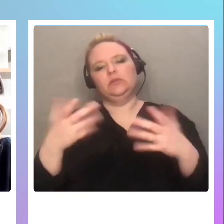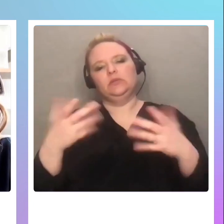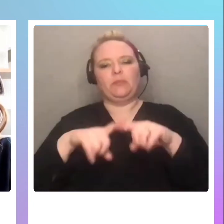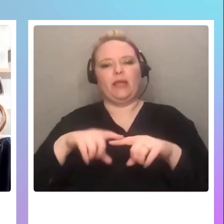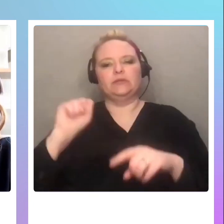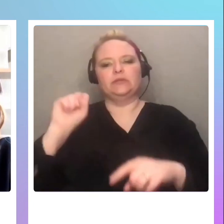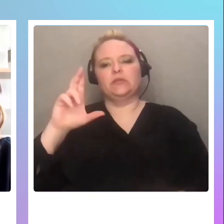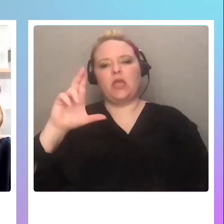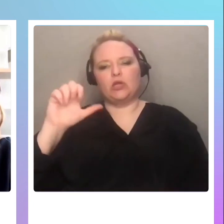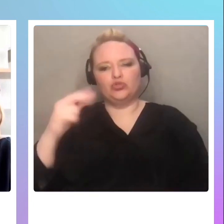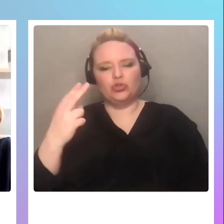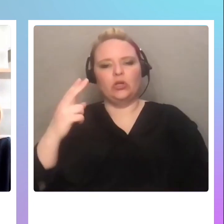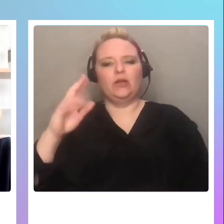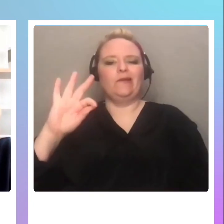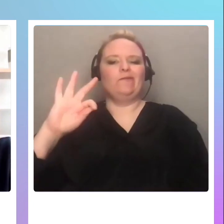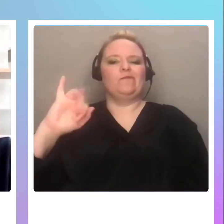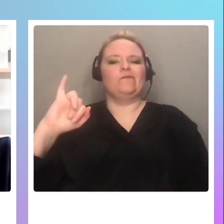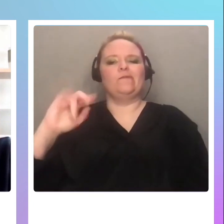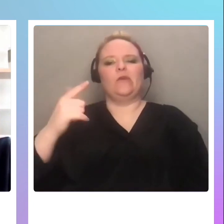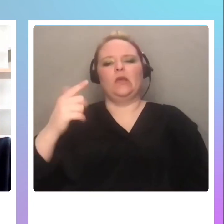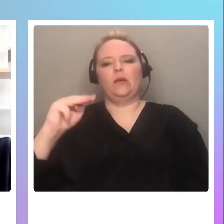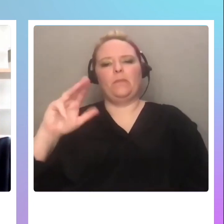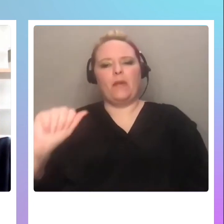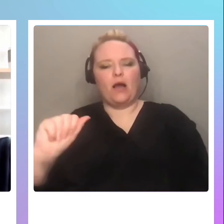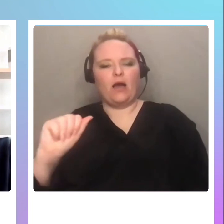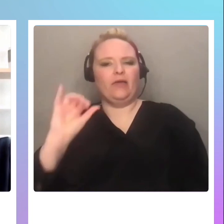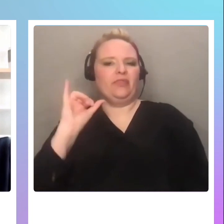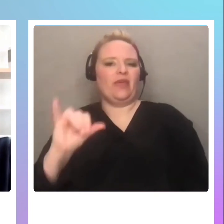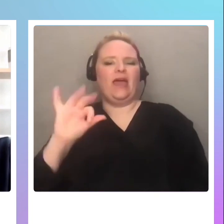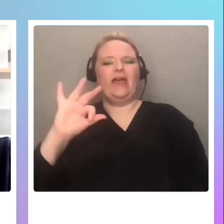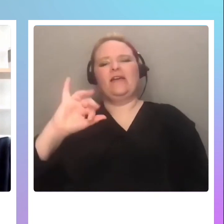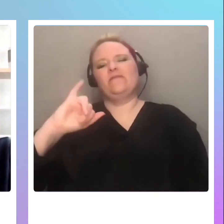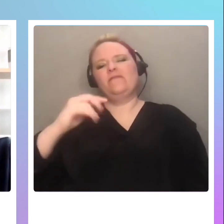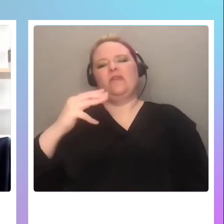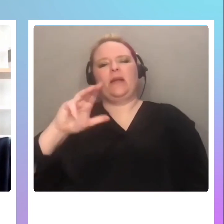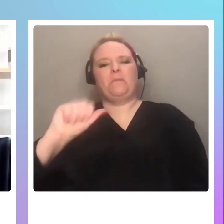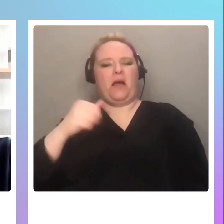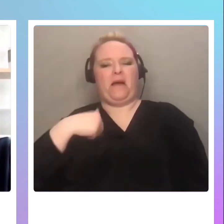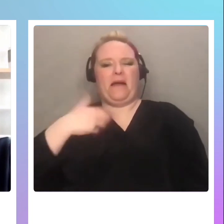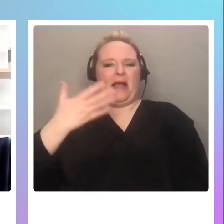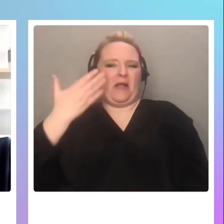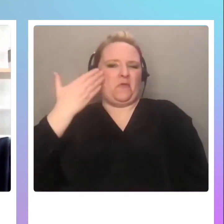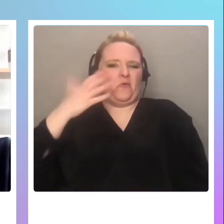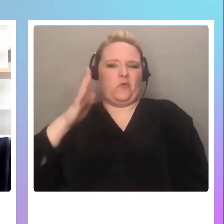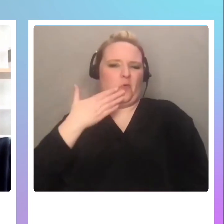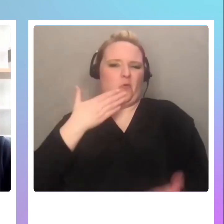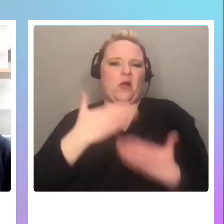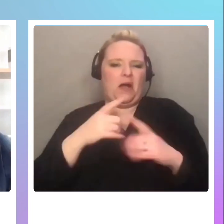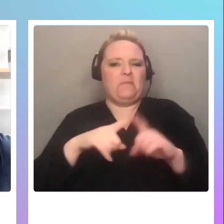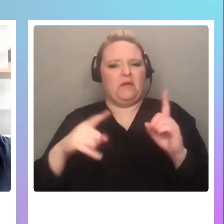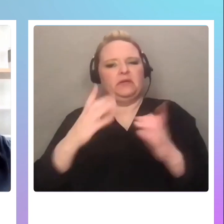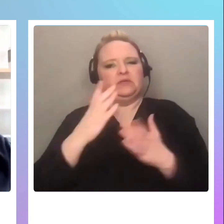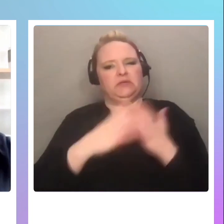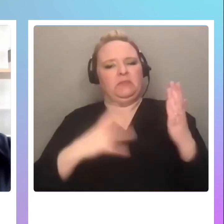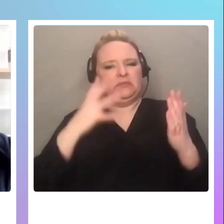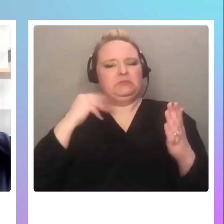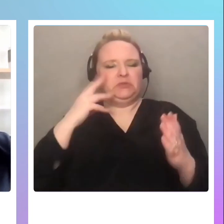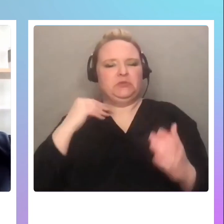it's Figma and things like that. So I don't know Figma that well, but I have some experience with it. Right.